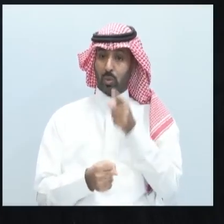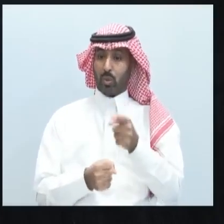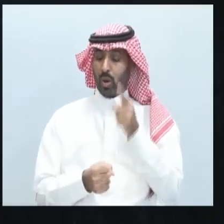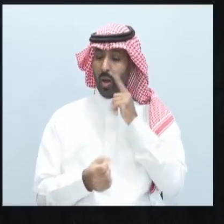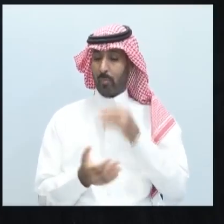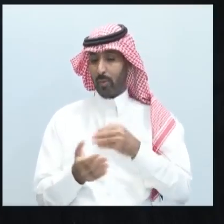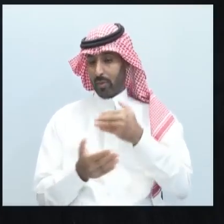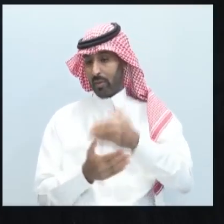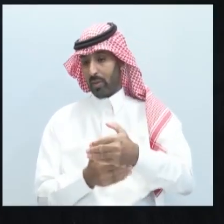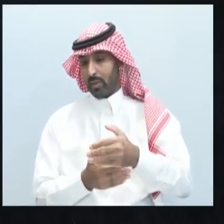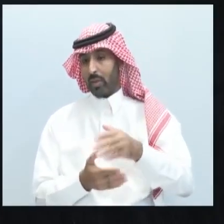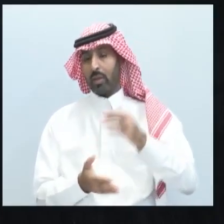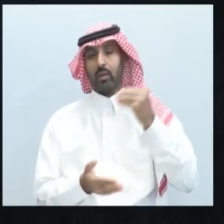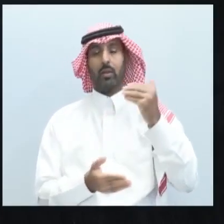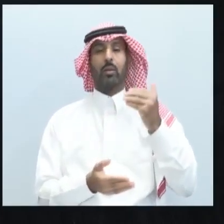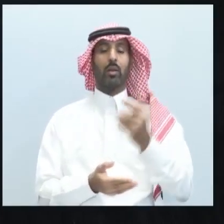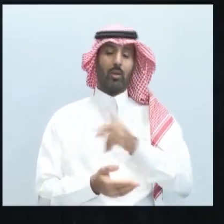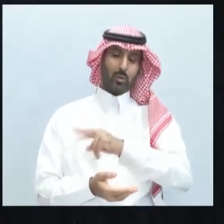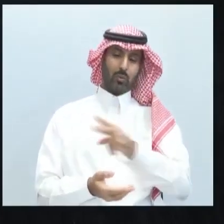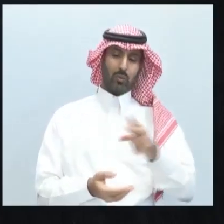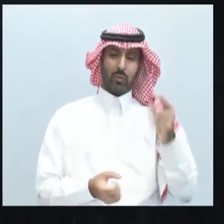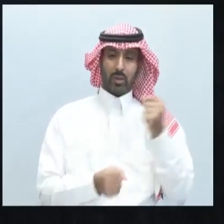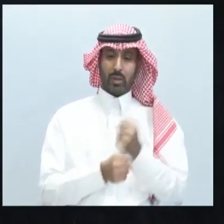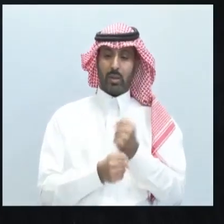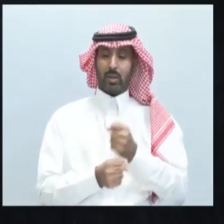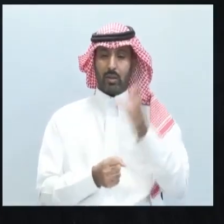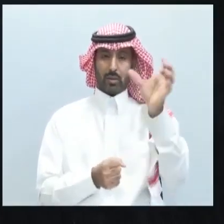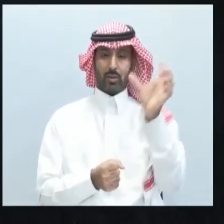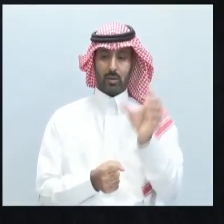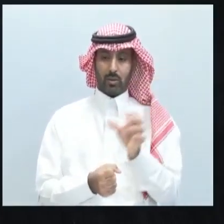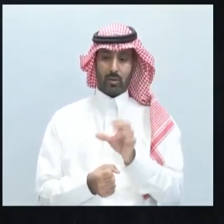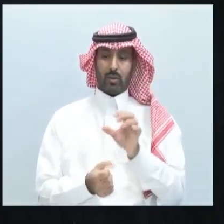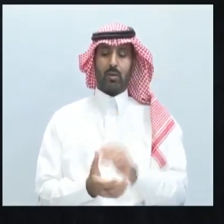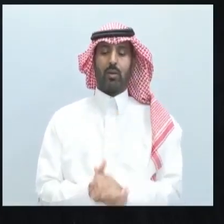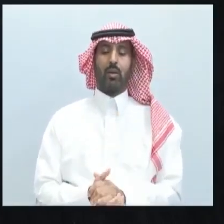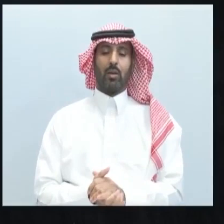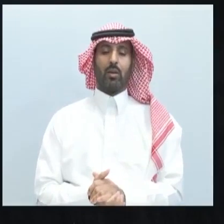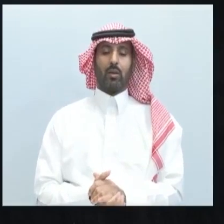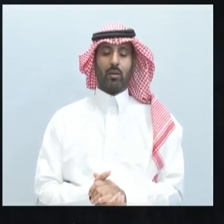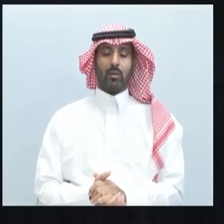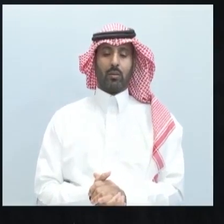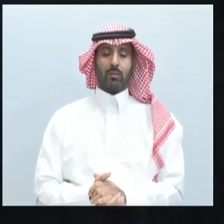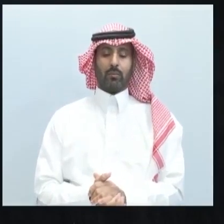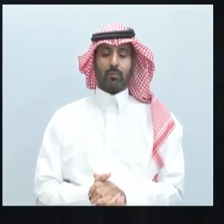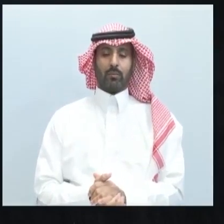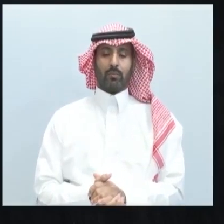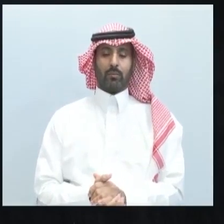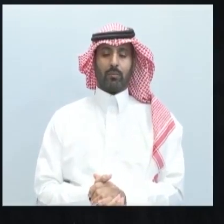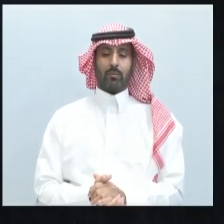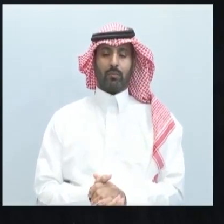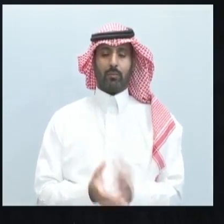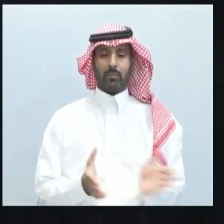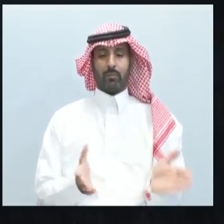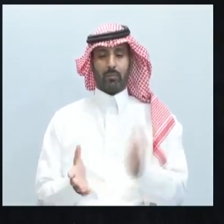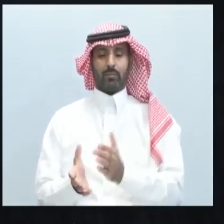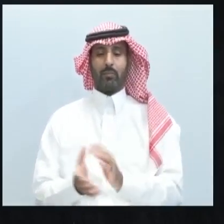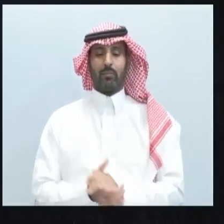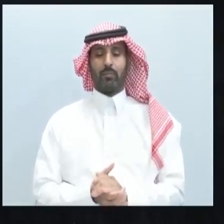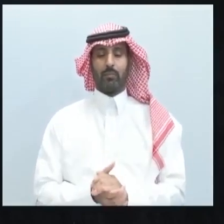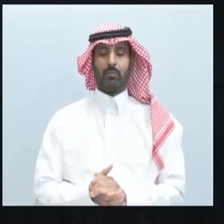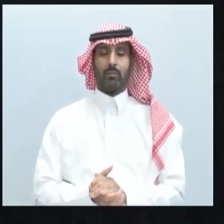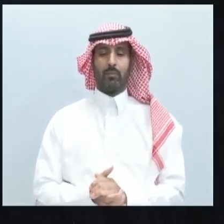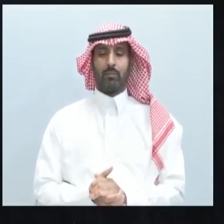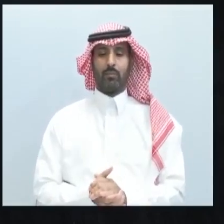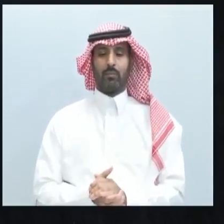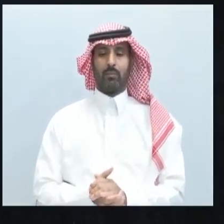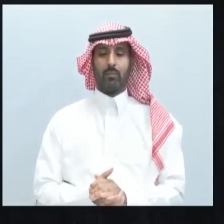plan outside. So there are different things that you can use negotiation for. Now moving on,